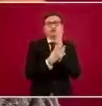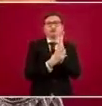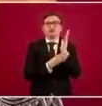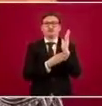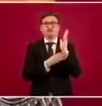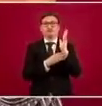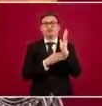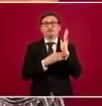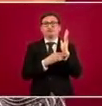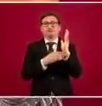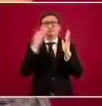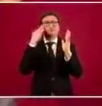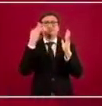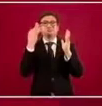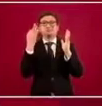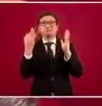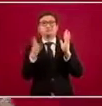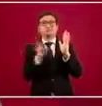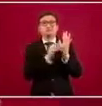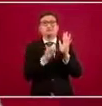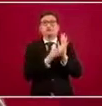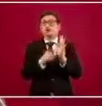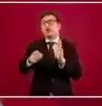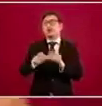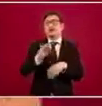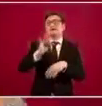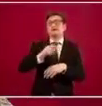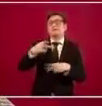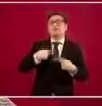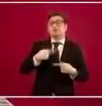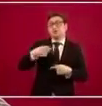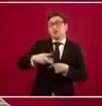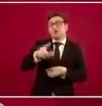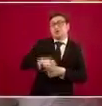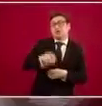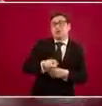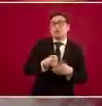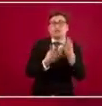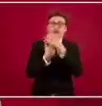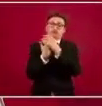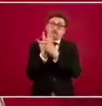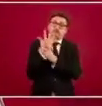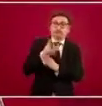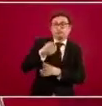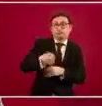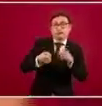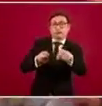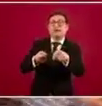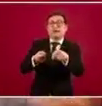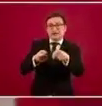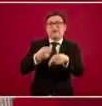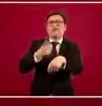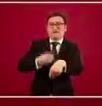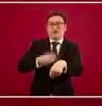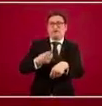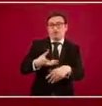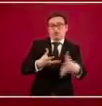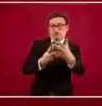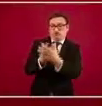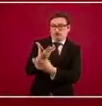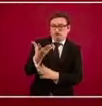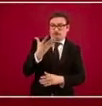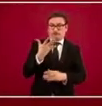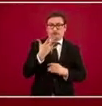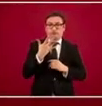yeah, the glove is clean for the first few seconds, maybe a couple of minutes, but after a while, it's just